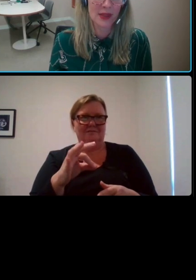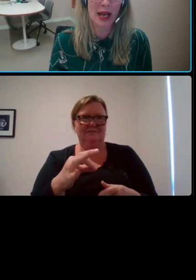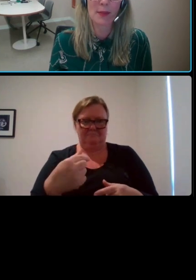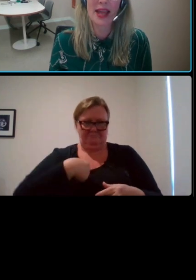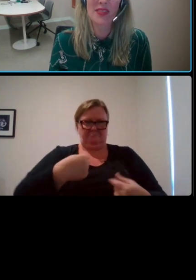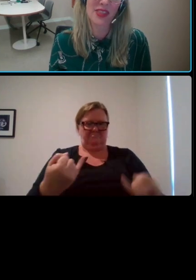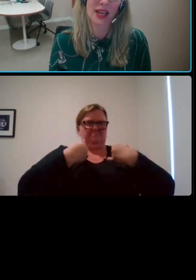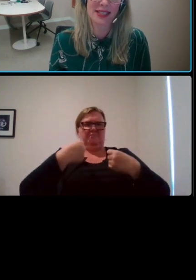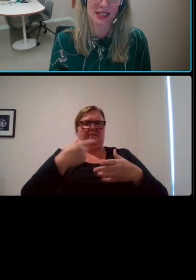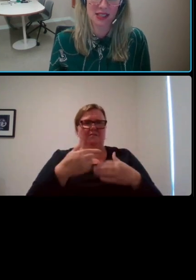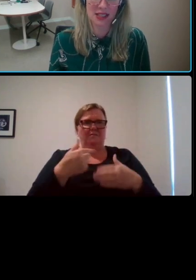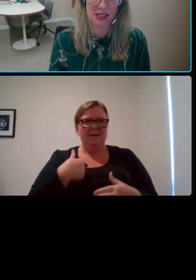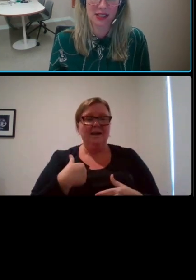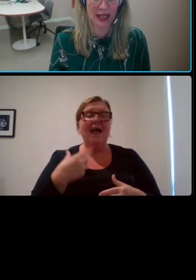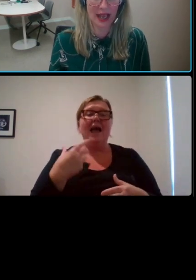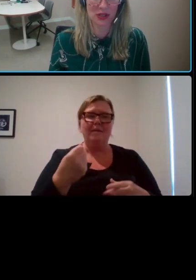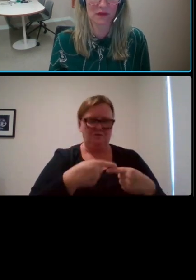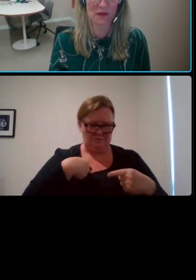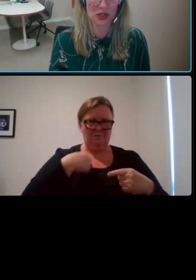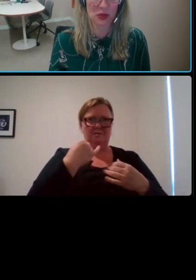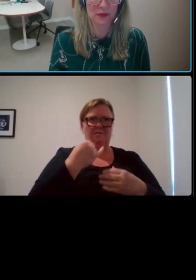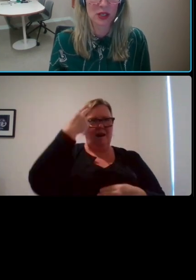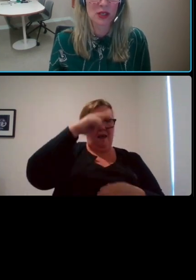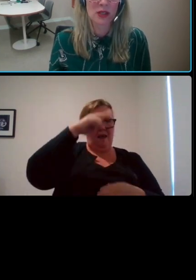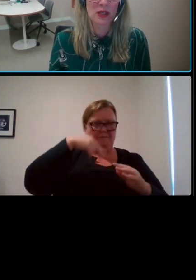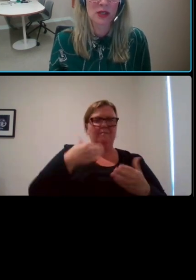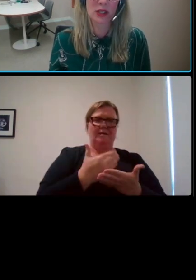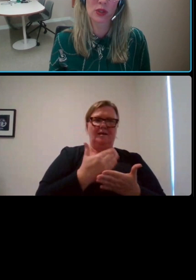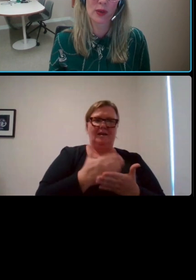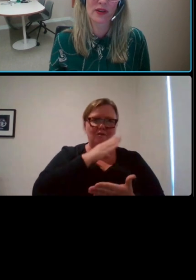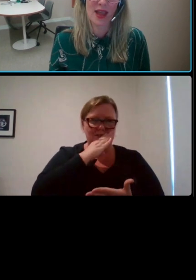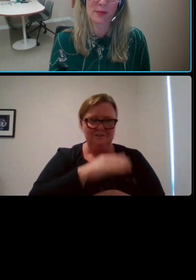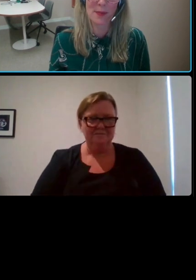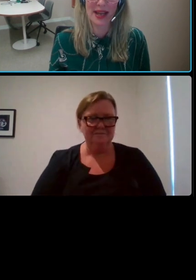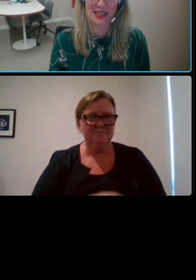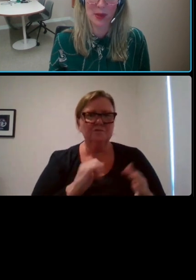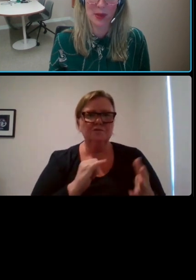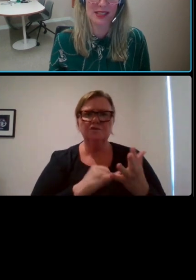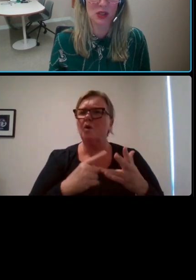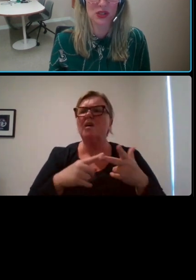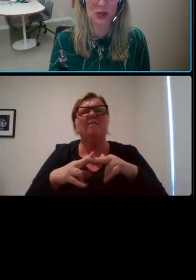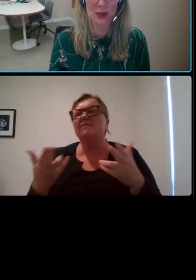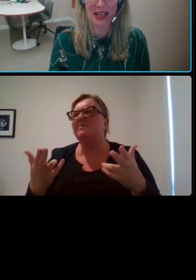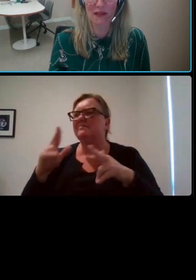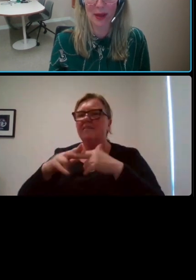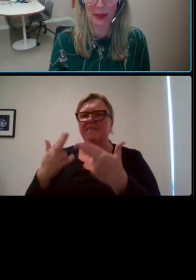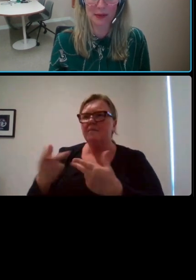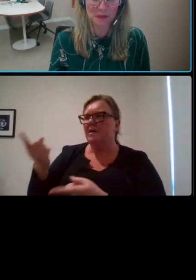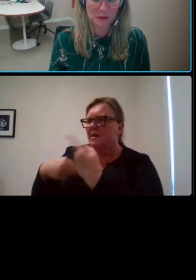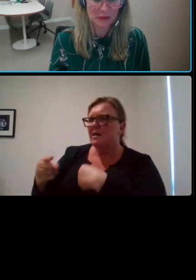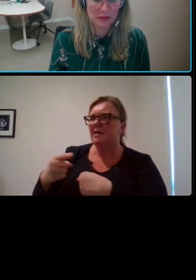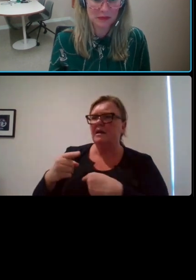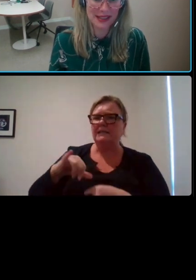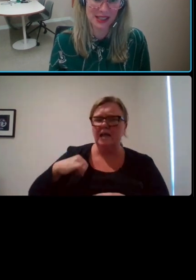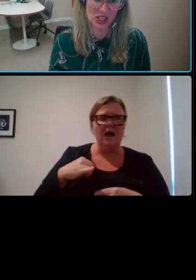disclosures, and that their identities should be kept confidential. This would include where a family member has made a disclosure to a staff